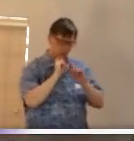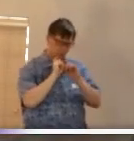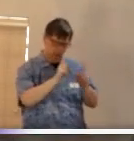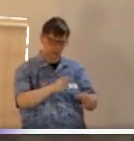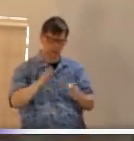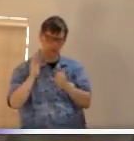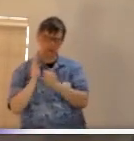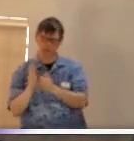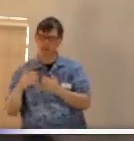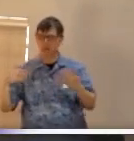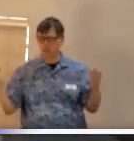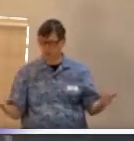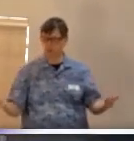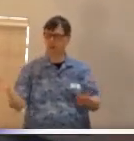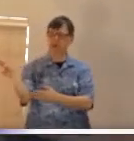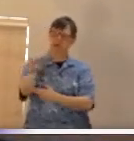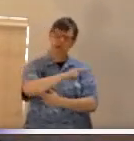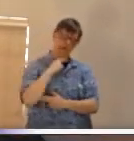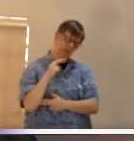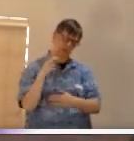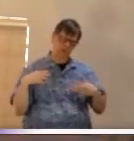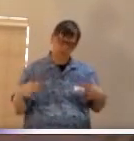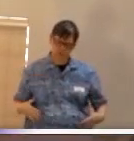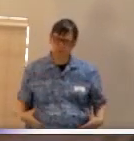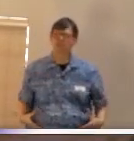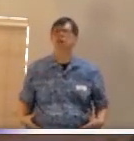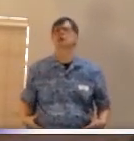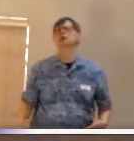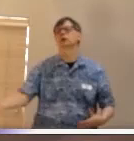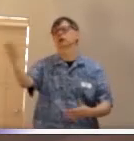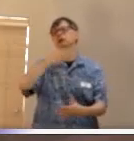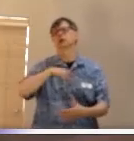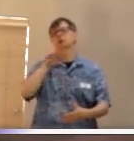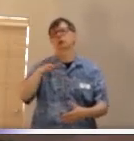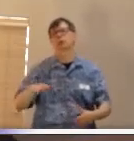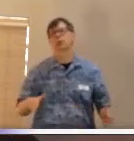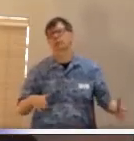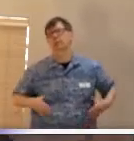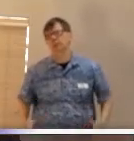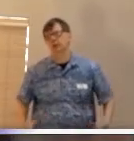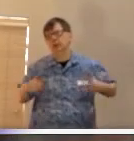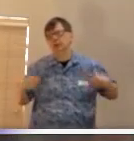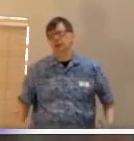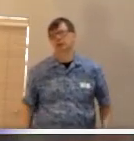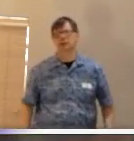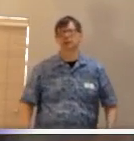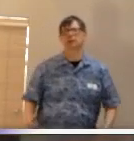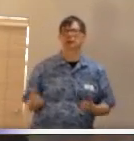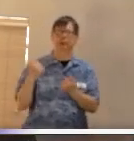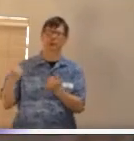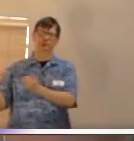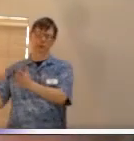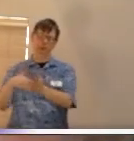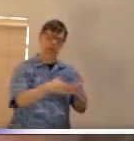it what it needs. And you can feel in your body, the energy start to shift, and then you are